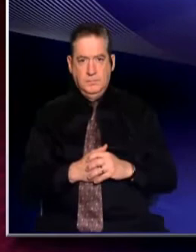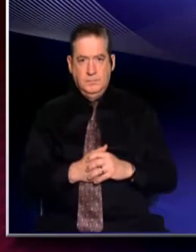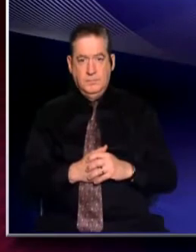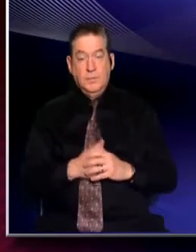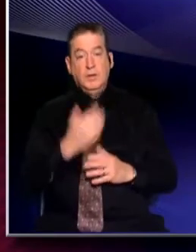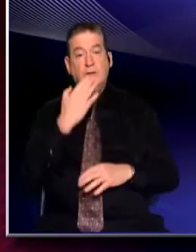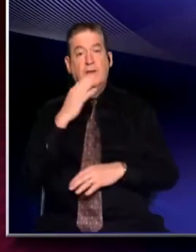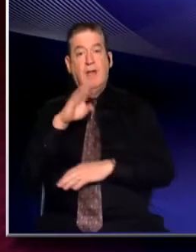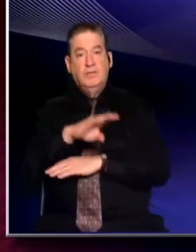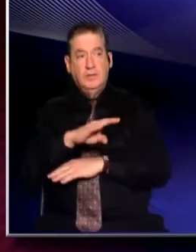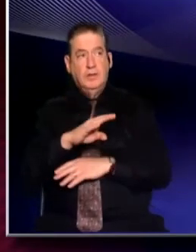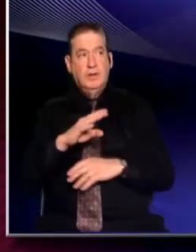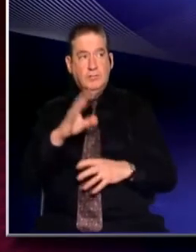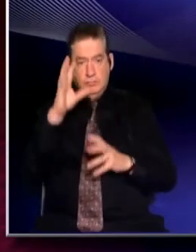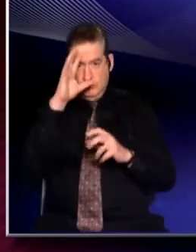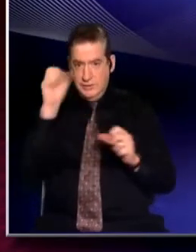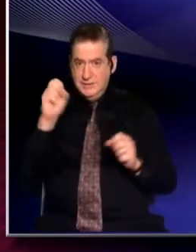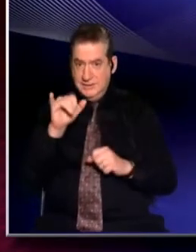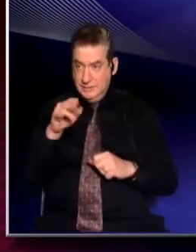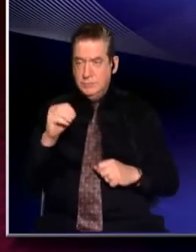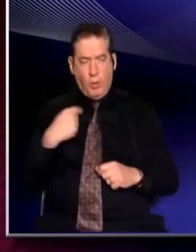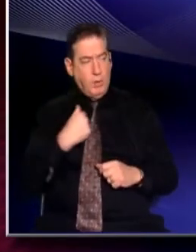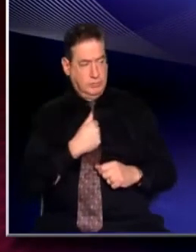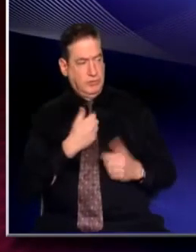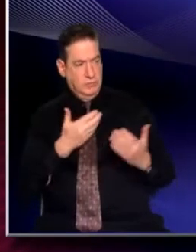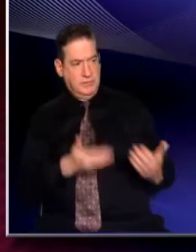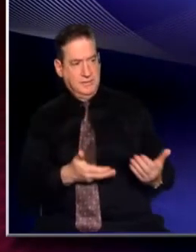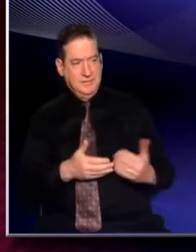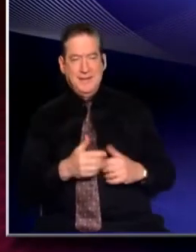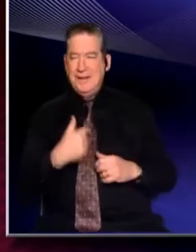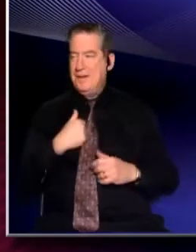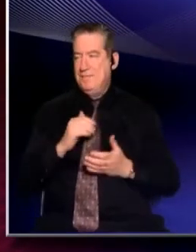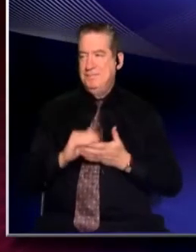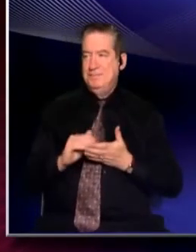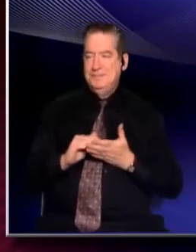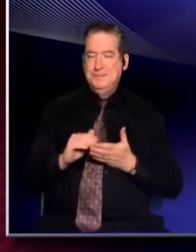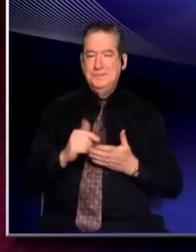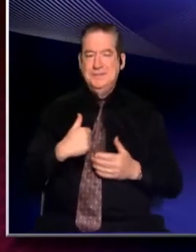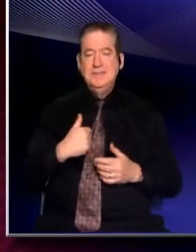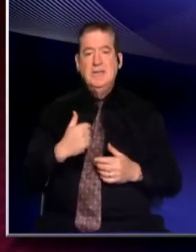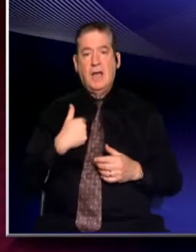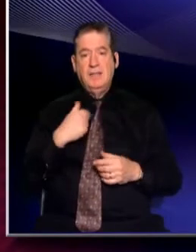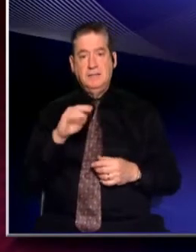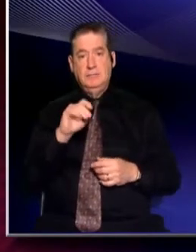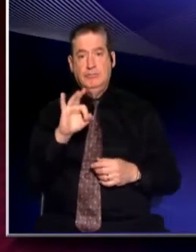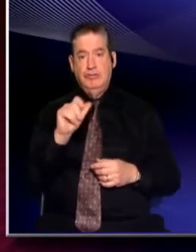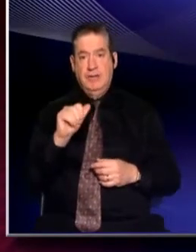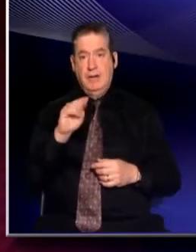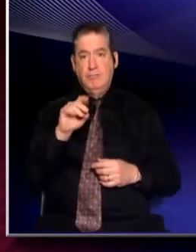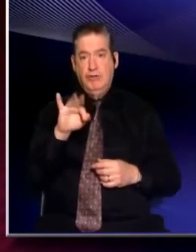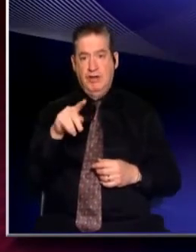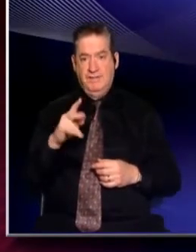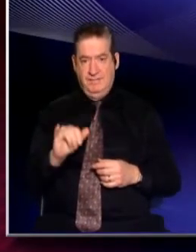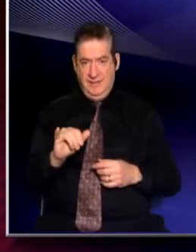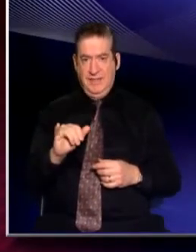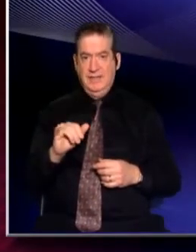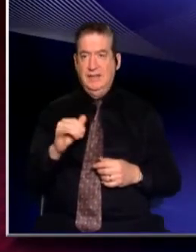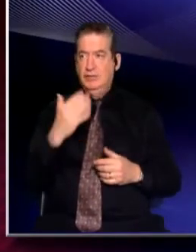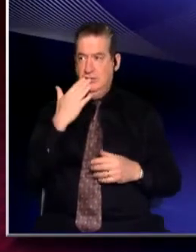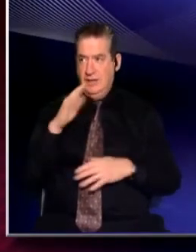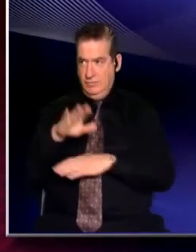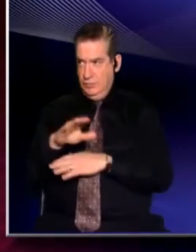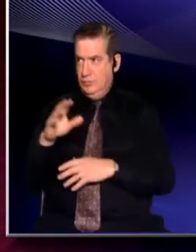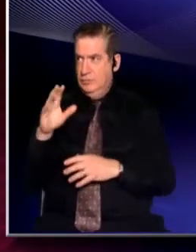Good afternoon, Board Ms. Murphy's President going to Sims. present. Oh, sorry, go ahead. I beg your pardon. This is Maria Murphy. Good afternoon, Board President Sims,